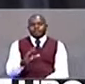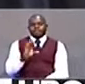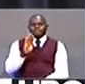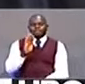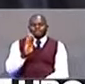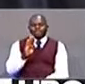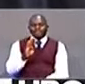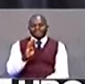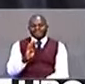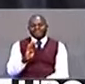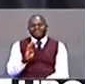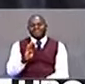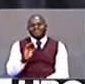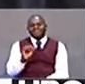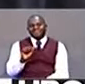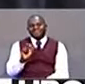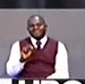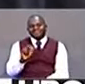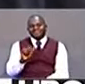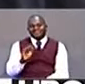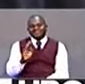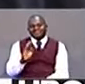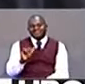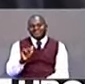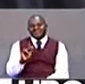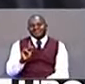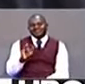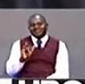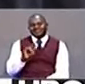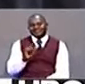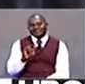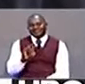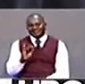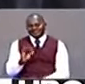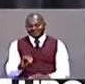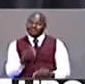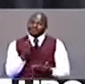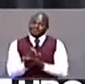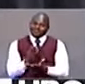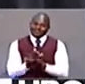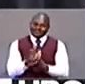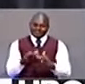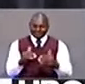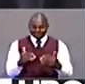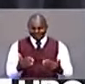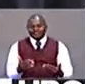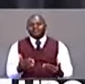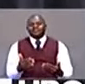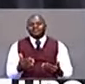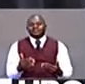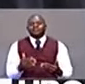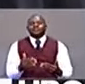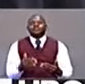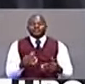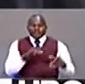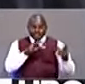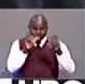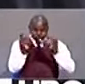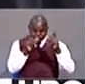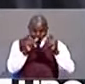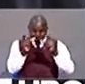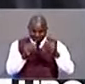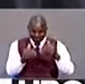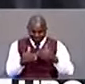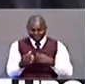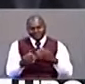Bakazitu. Madam Speaker, this shows that he has a real lenses to look into